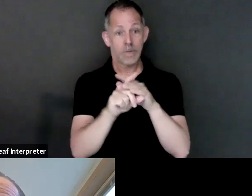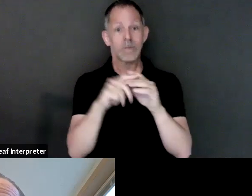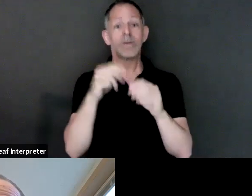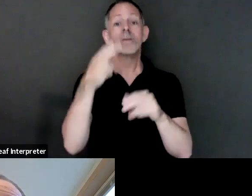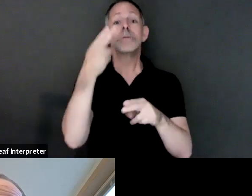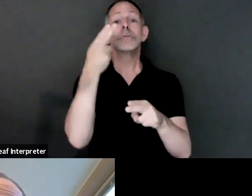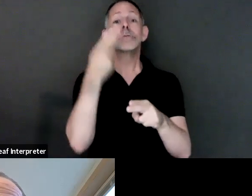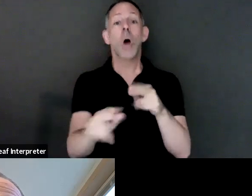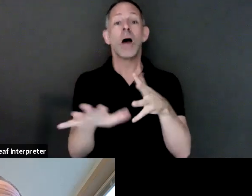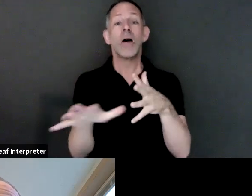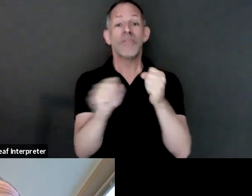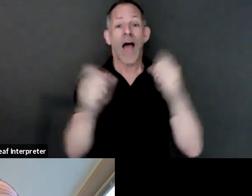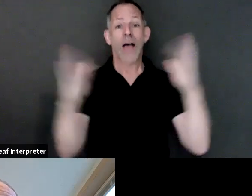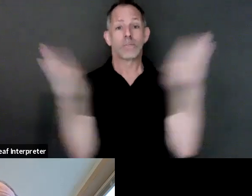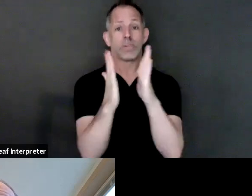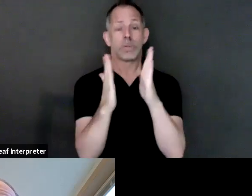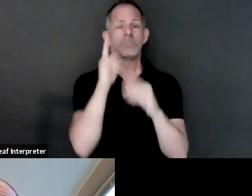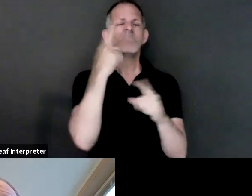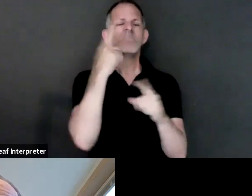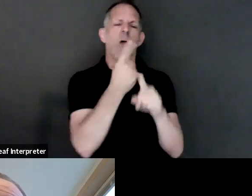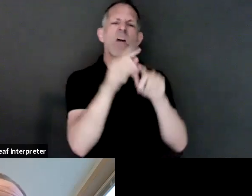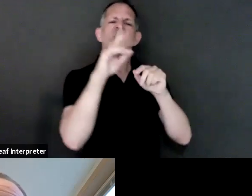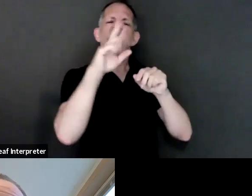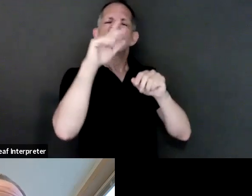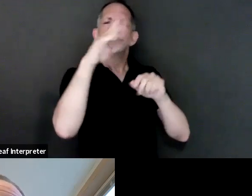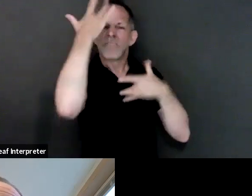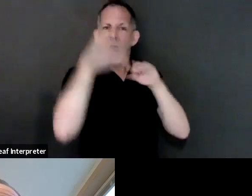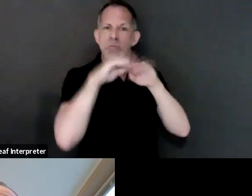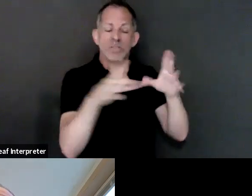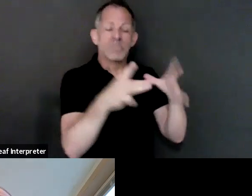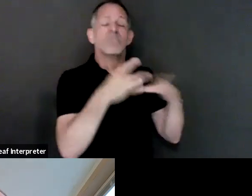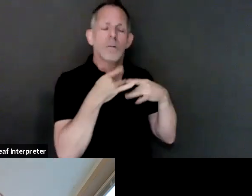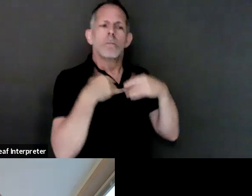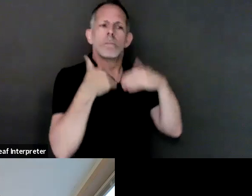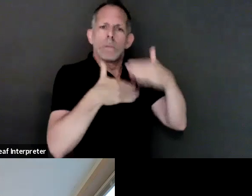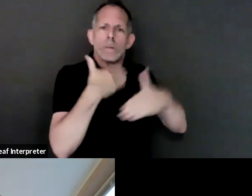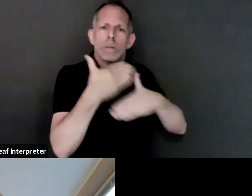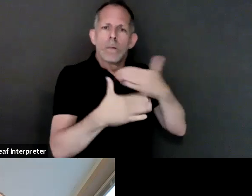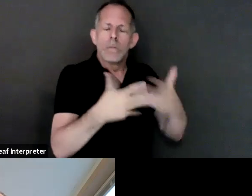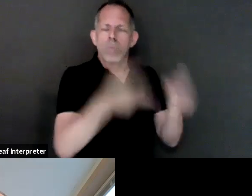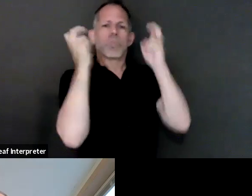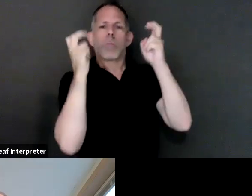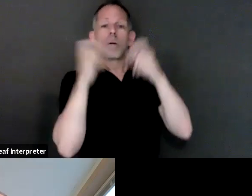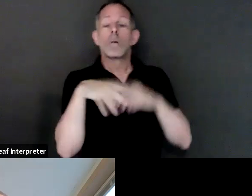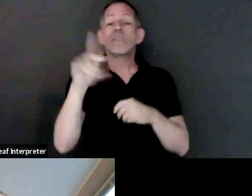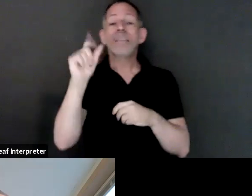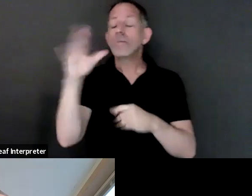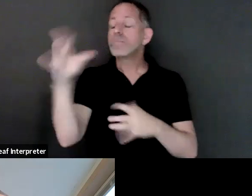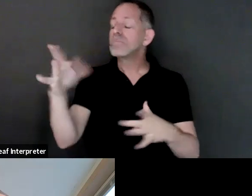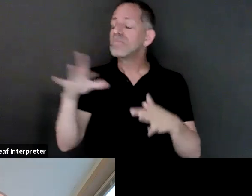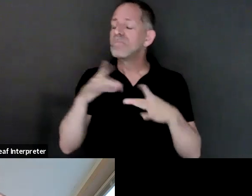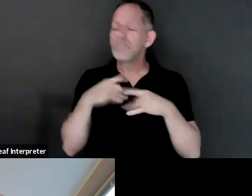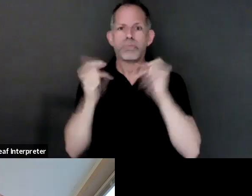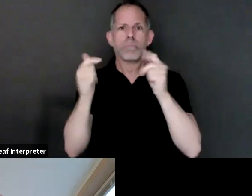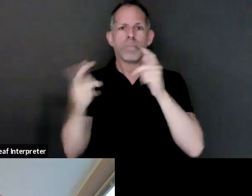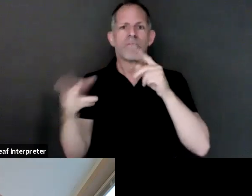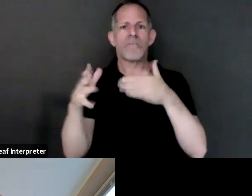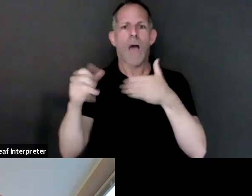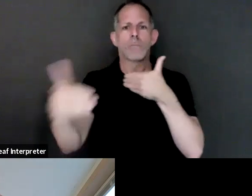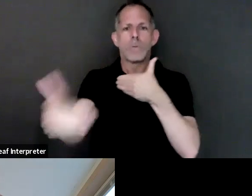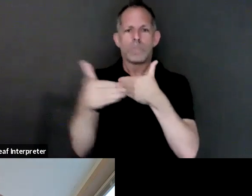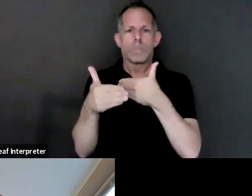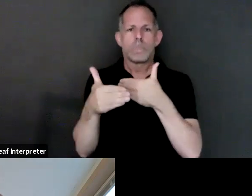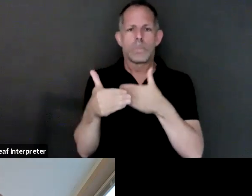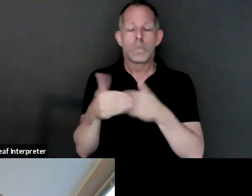Delta strain patients is about 1,000 times higher than was seen with previous strains. So in short,